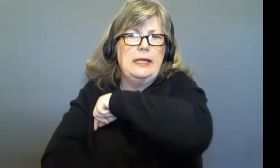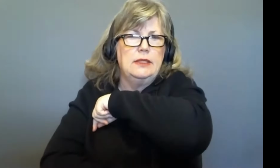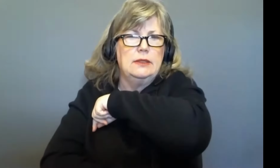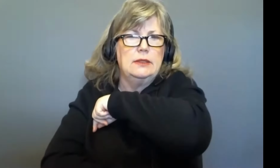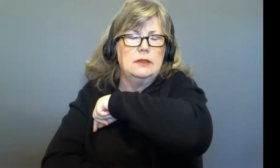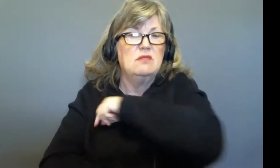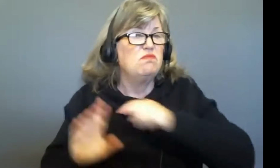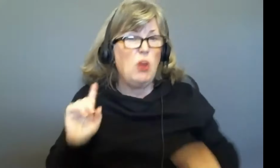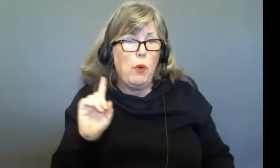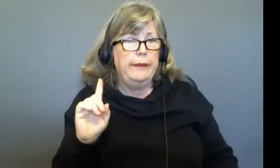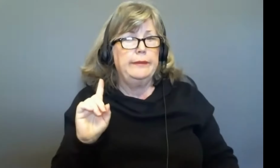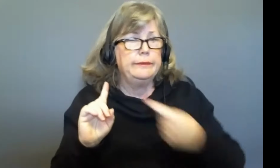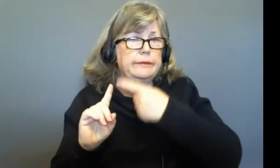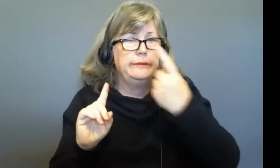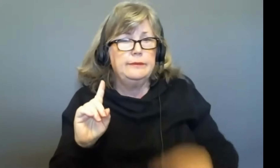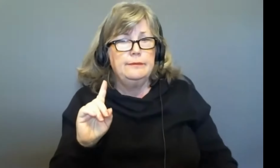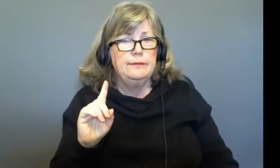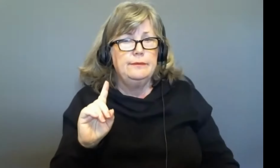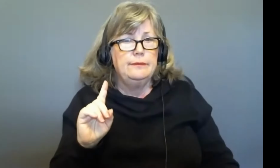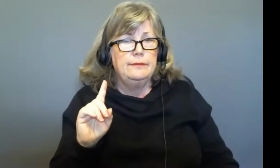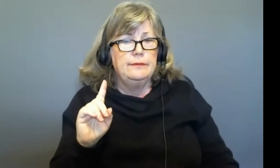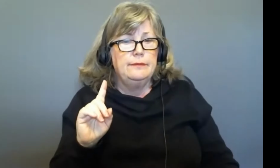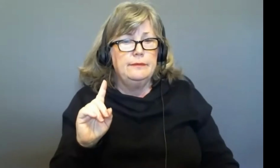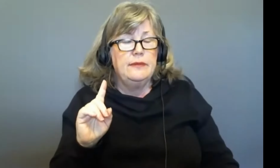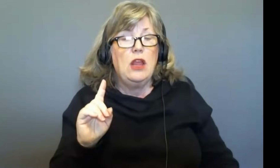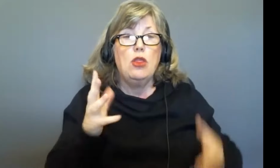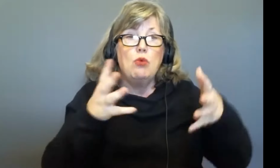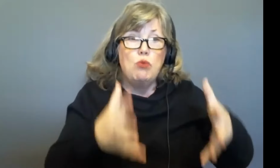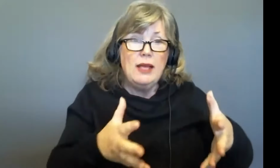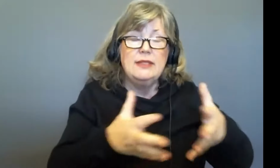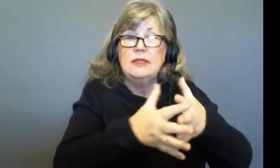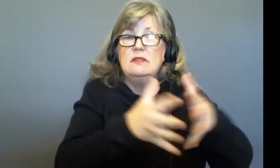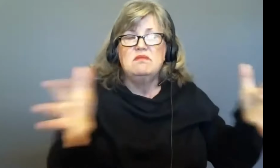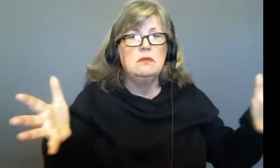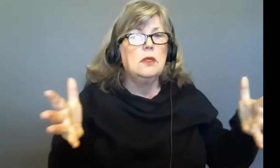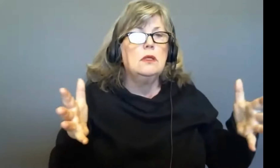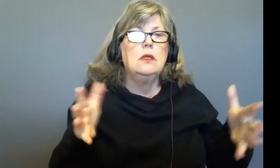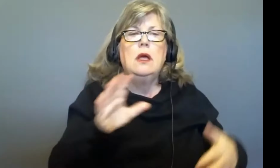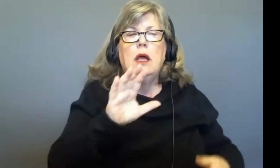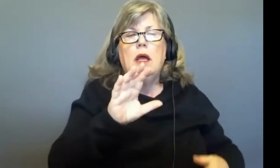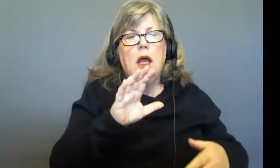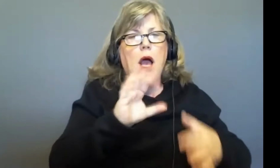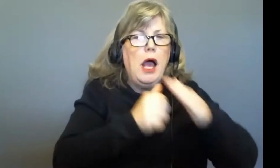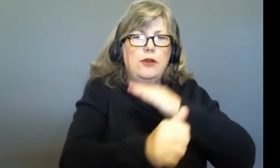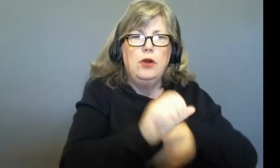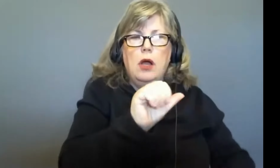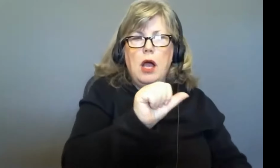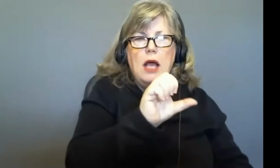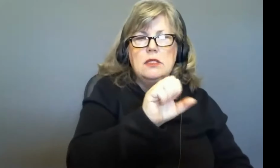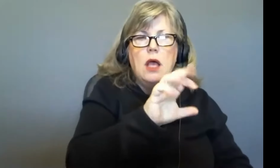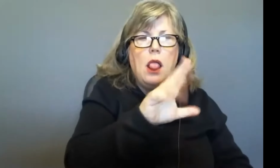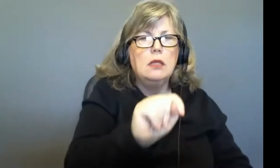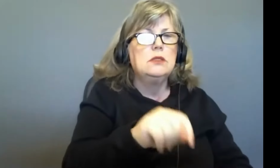only thing we have in the criminal code for now. For the rest, you have to look at assault or other